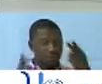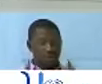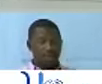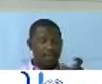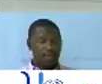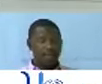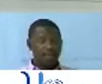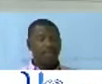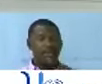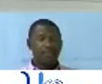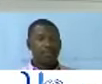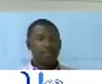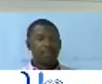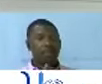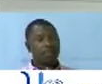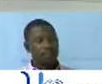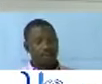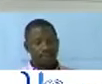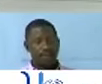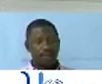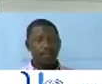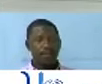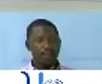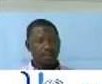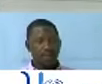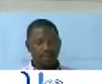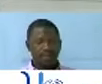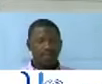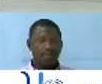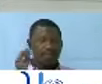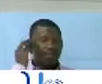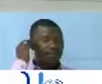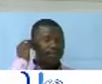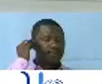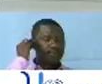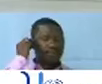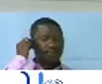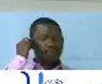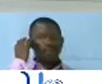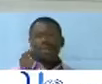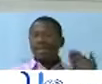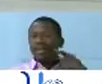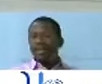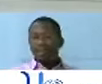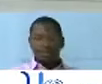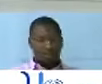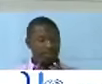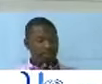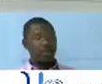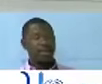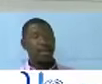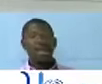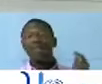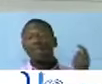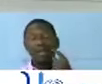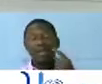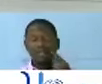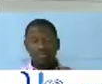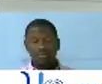He told me something I'll never forget. He said, every day you wake up as a lawyer, or even as a citizen at the time in Jamis days,